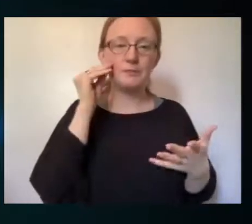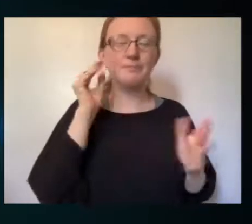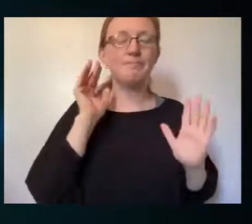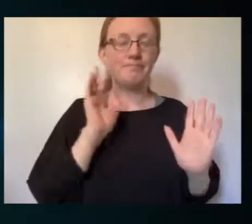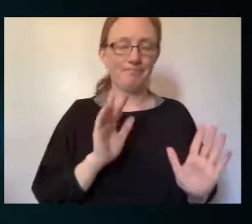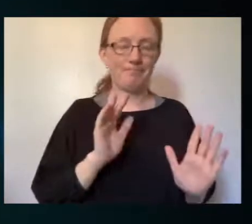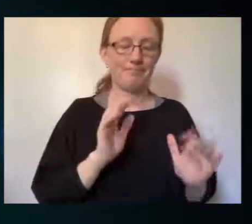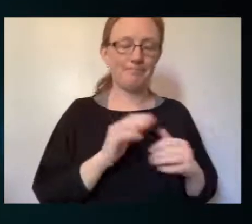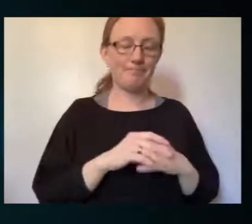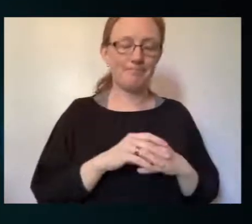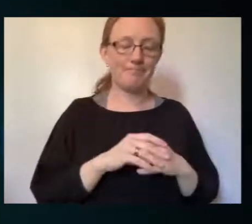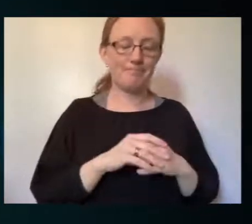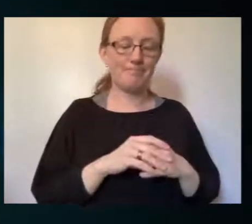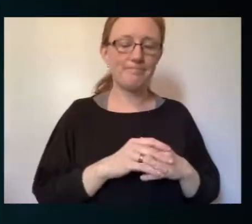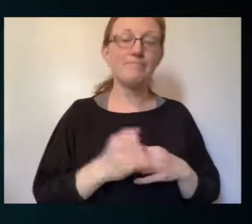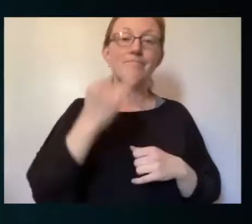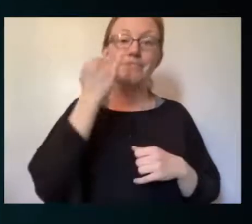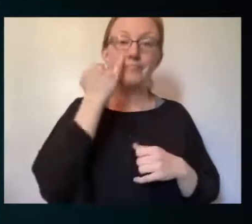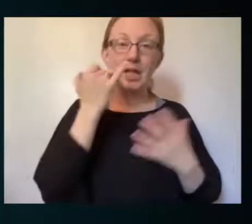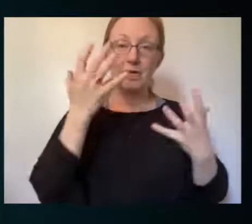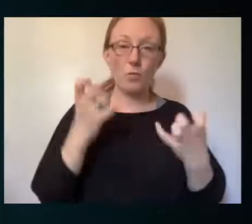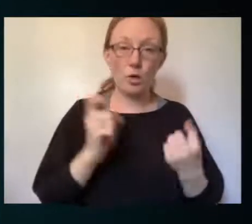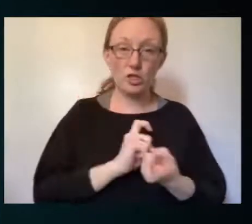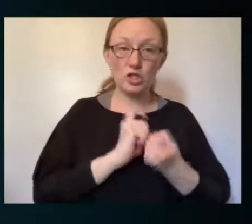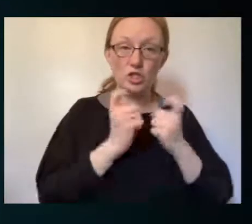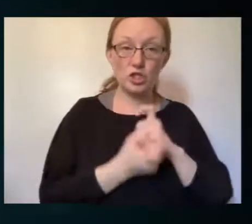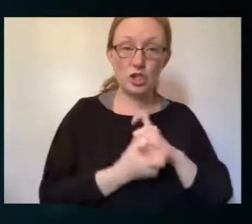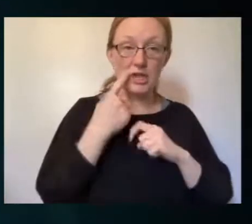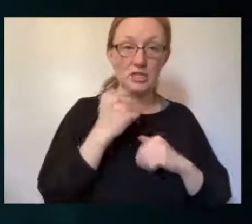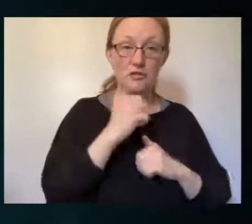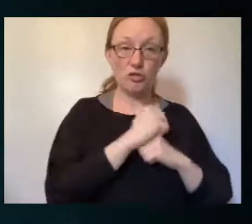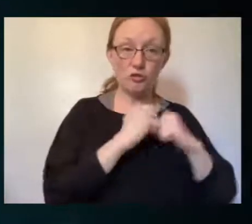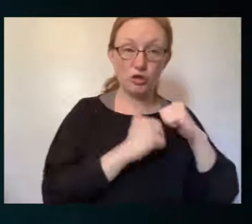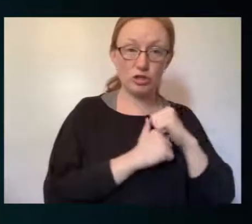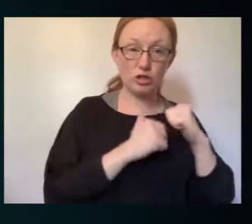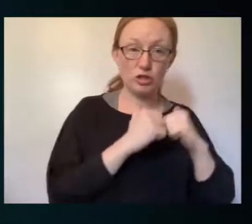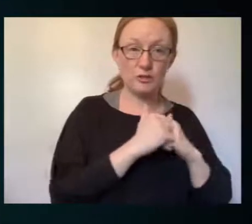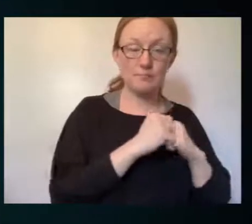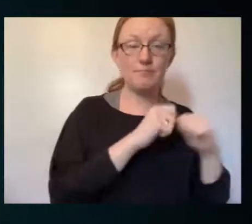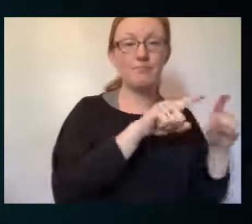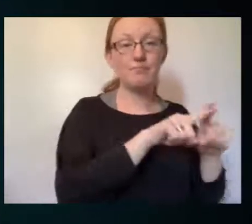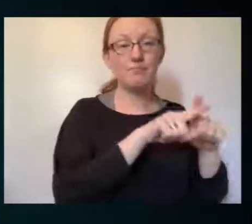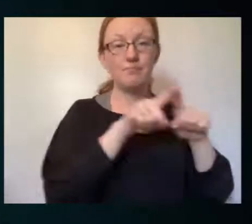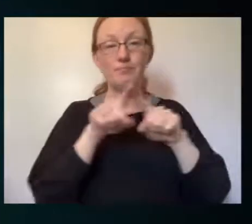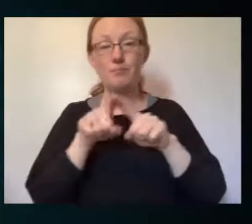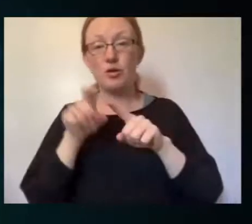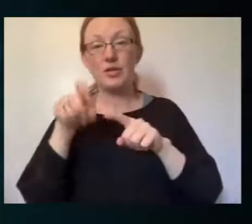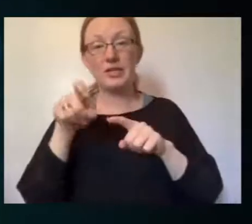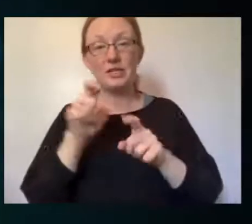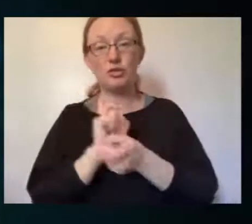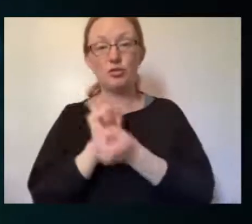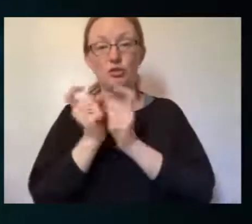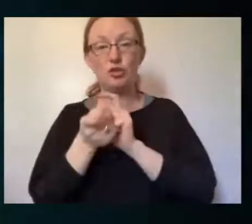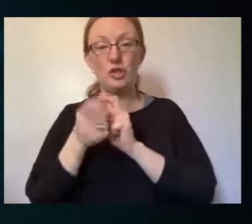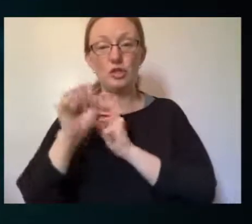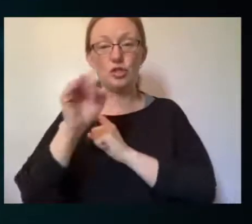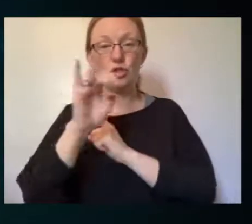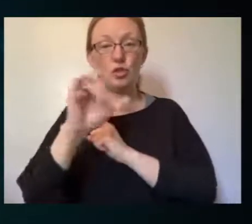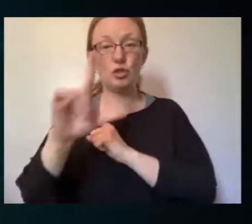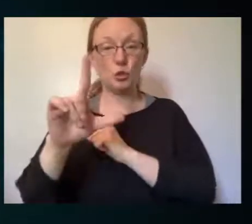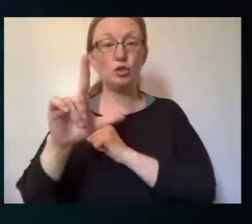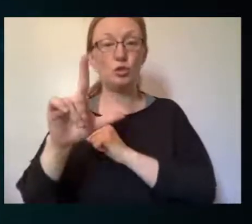order to change our infrastructures, we often need to change our social